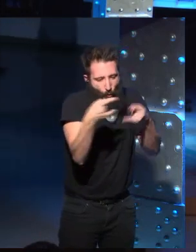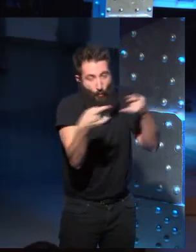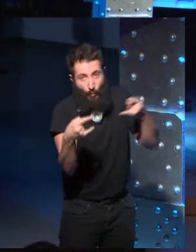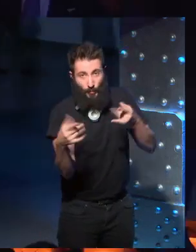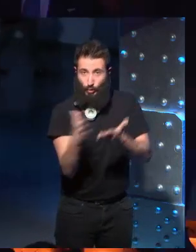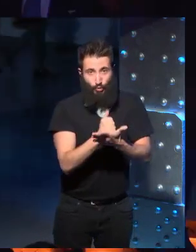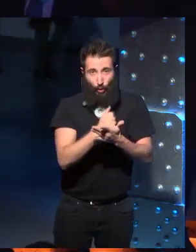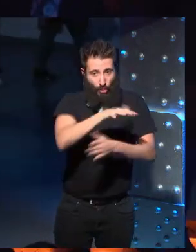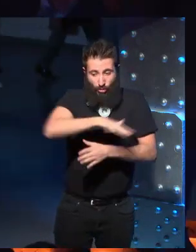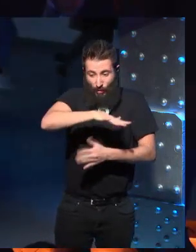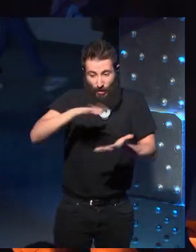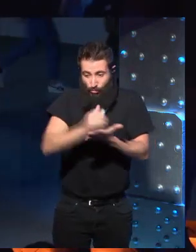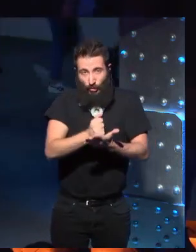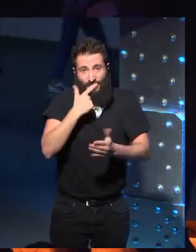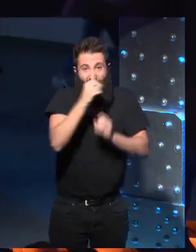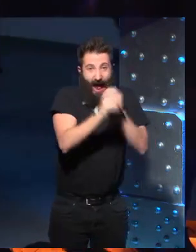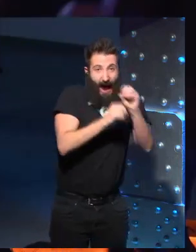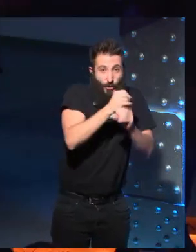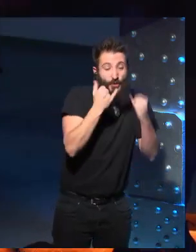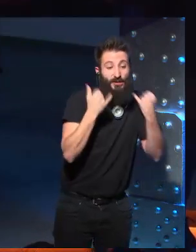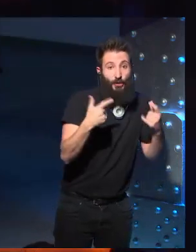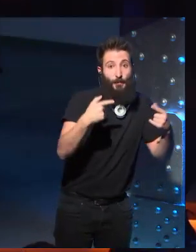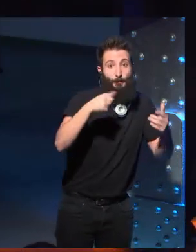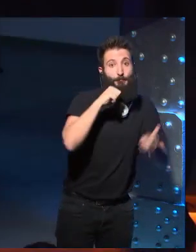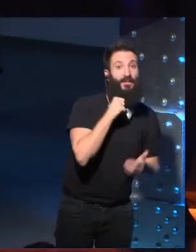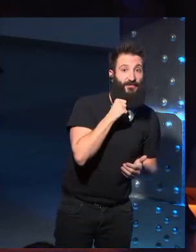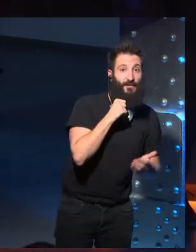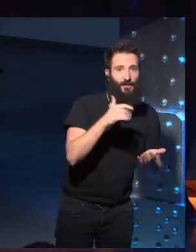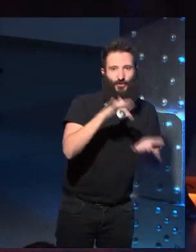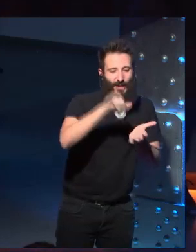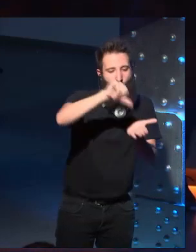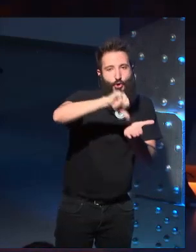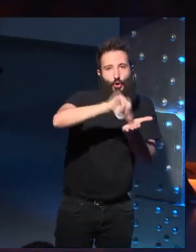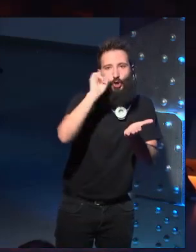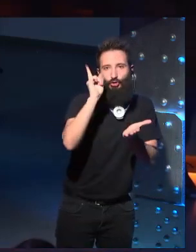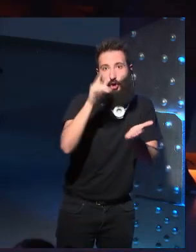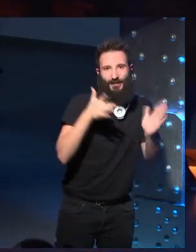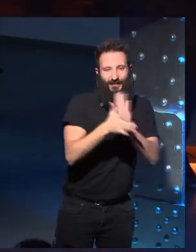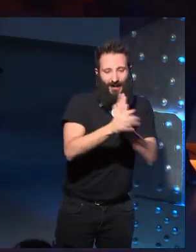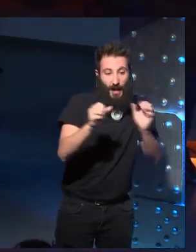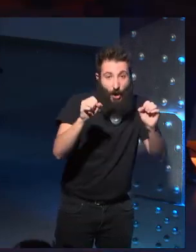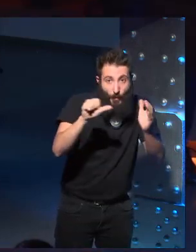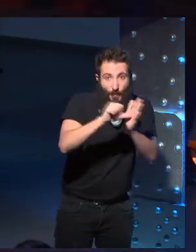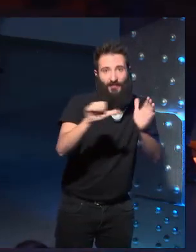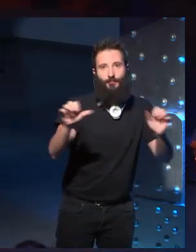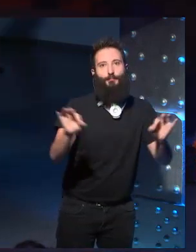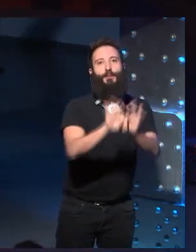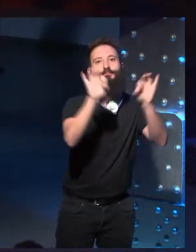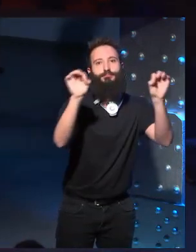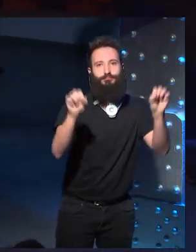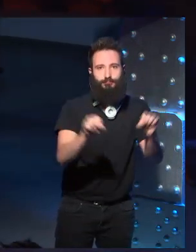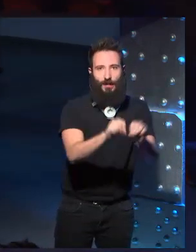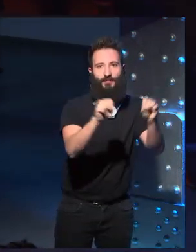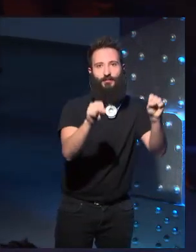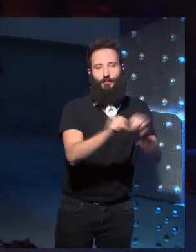only have the nuclei left. And the nuclei, they crush until they have no choice but to fuse, to glue one